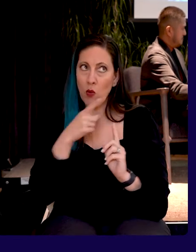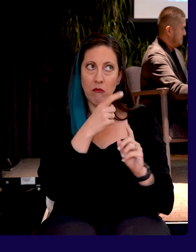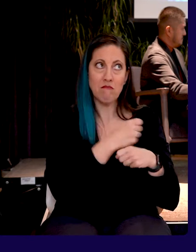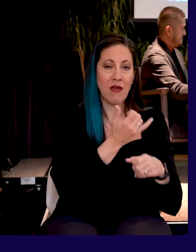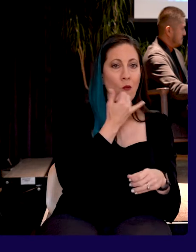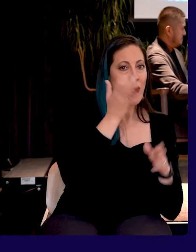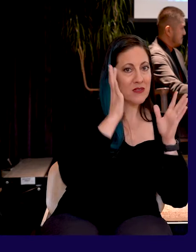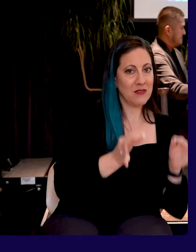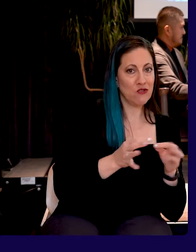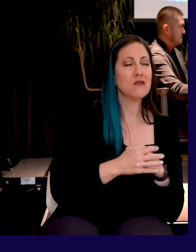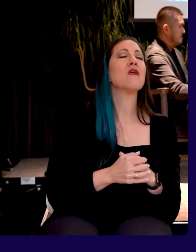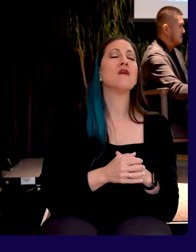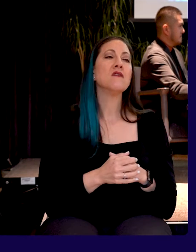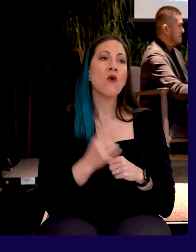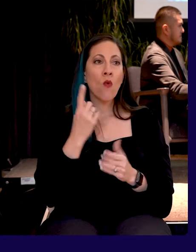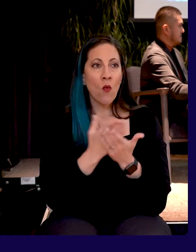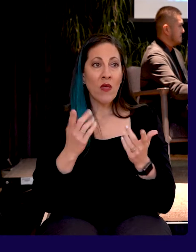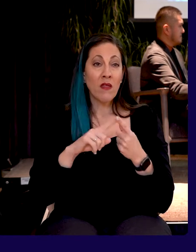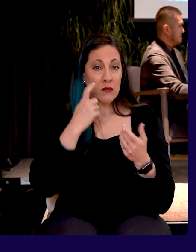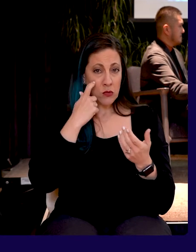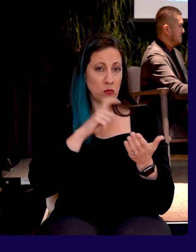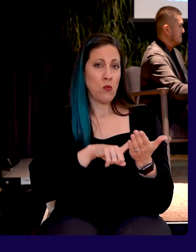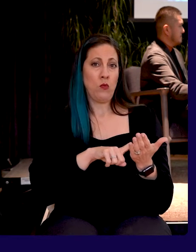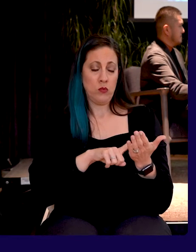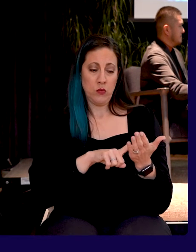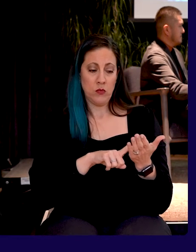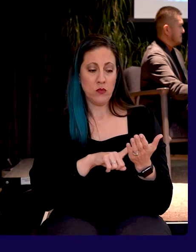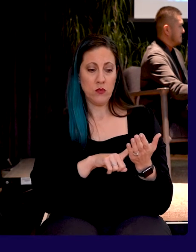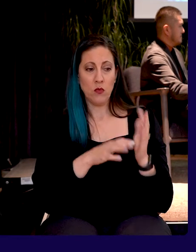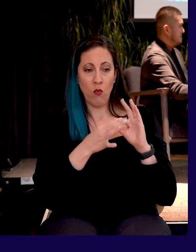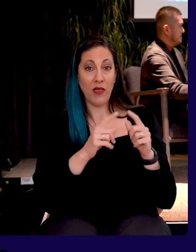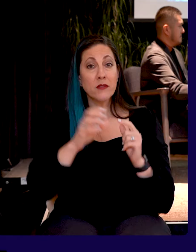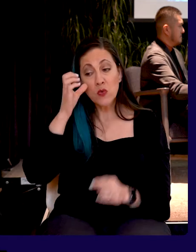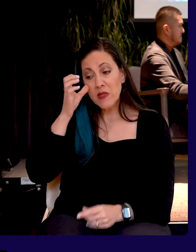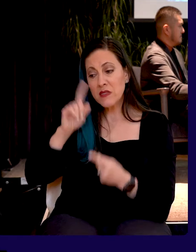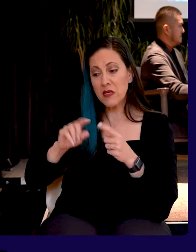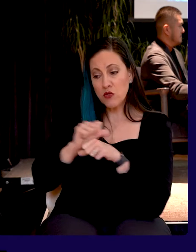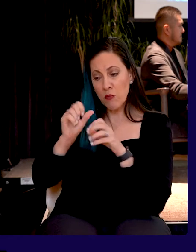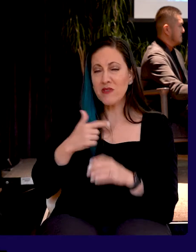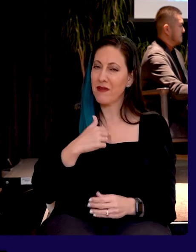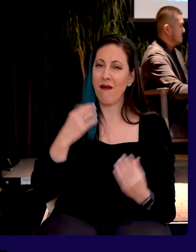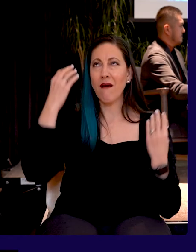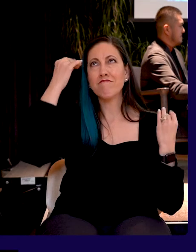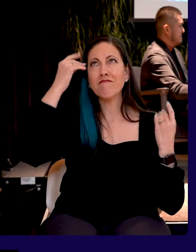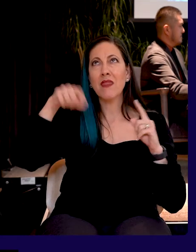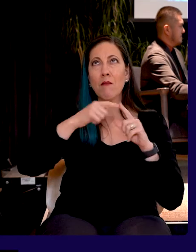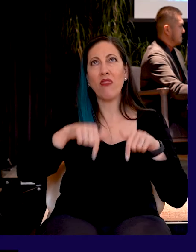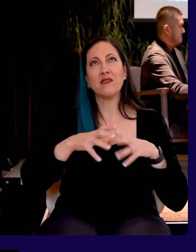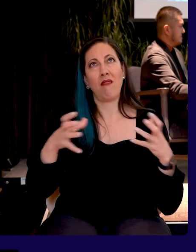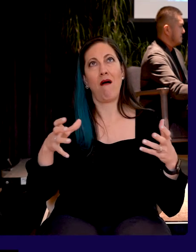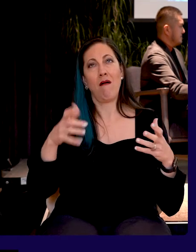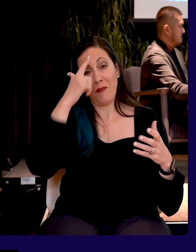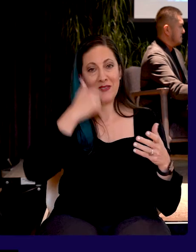decisions. And I think one thing to note in terms of listening to employees, and I think about this a lot as a researcher, you have